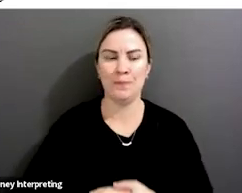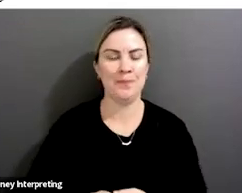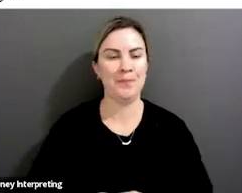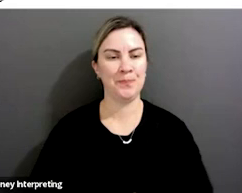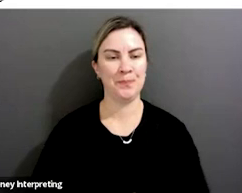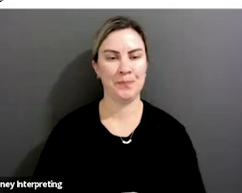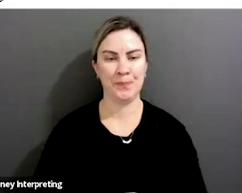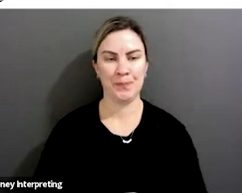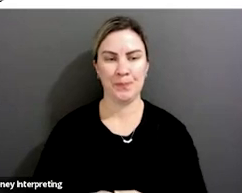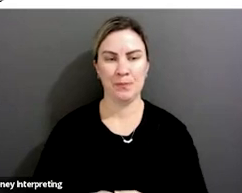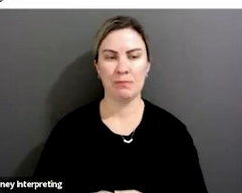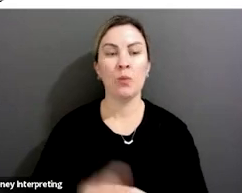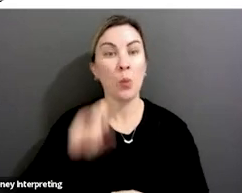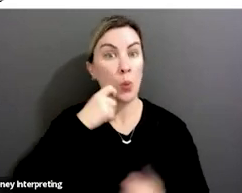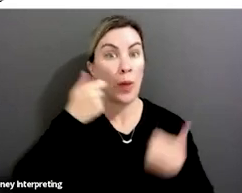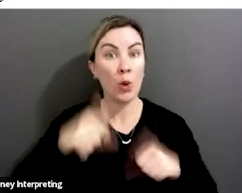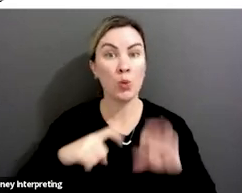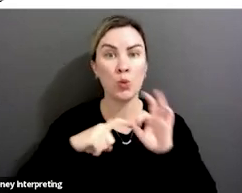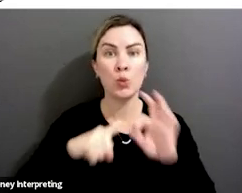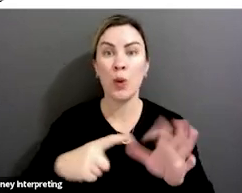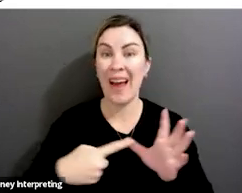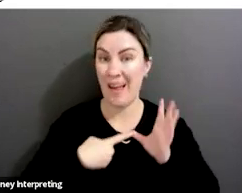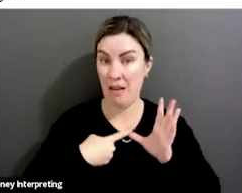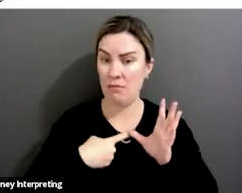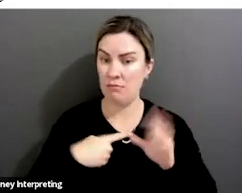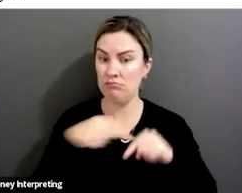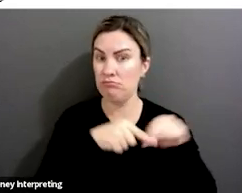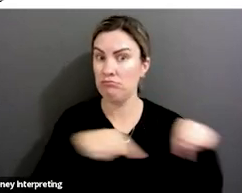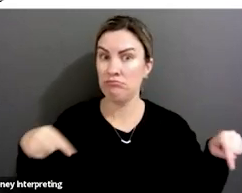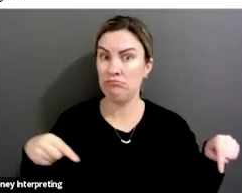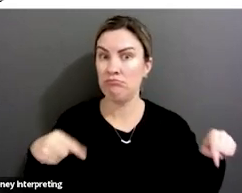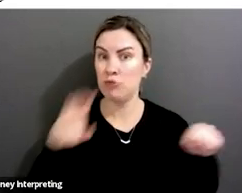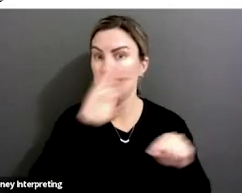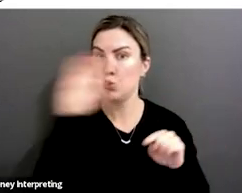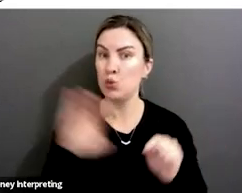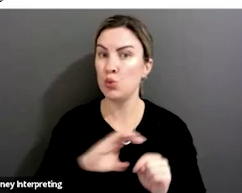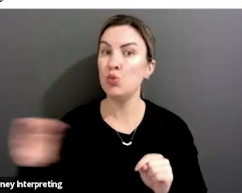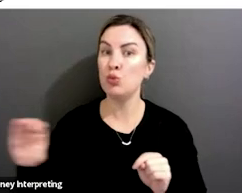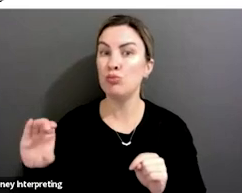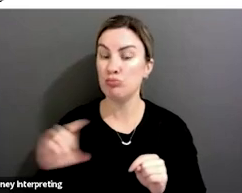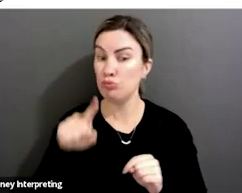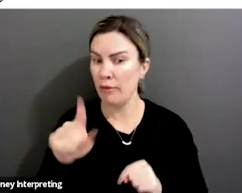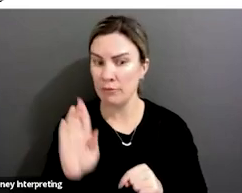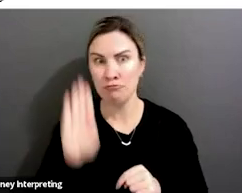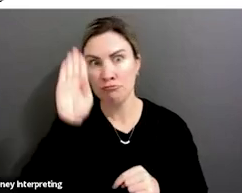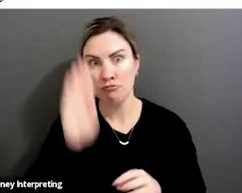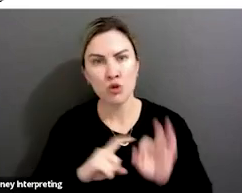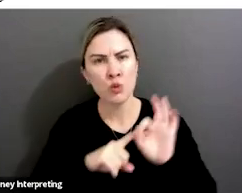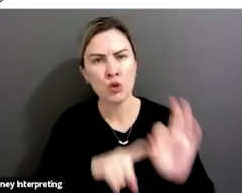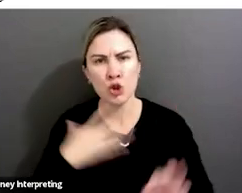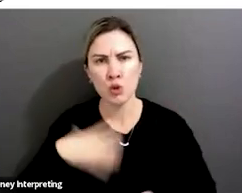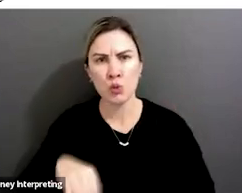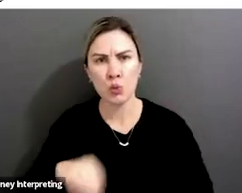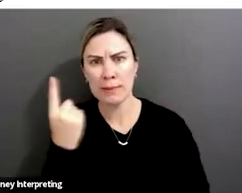We'll be using the Q&A feature on Zoom to take questions. So if you have questions that you'd like answered during the